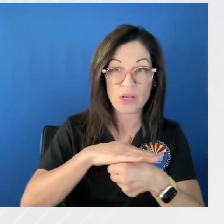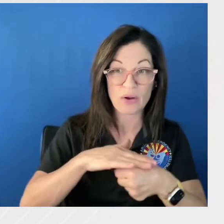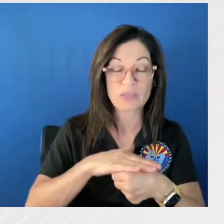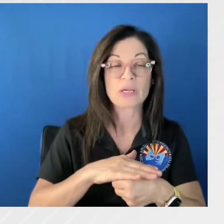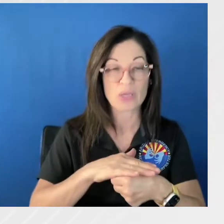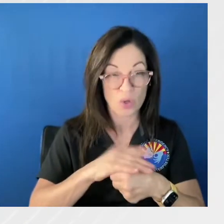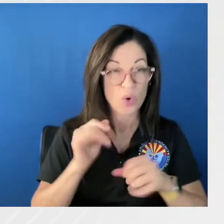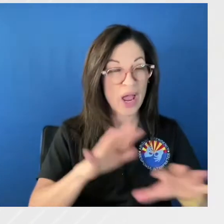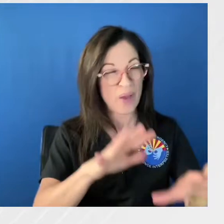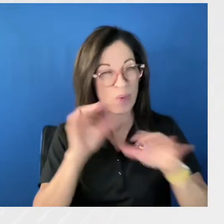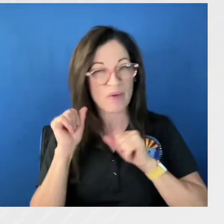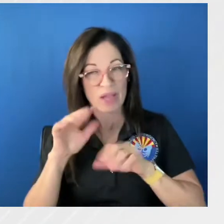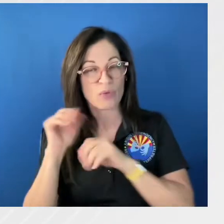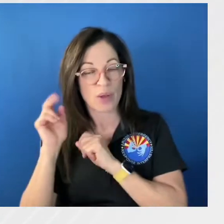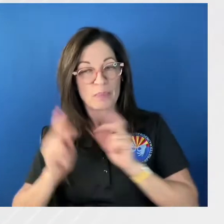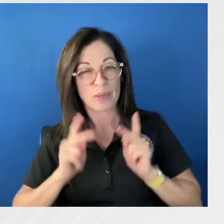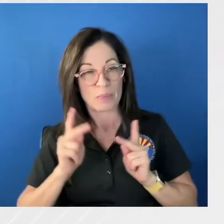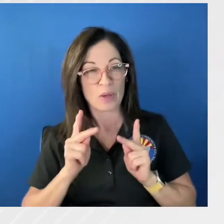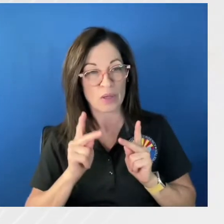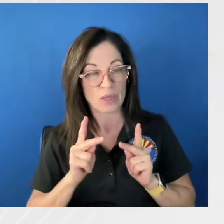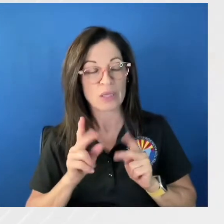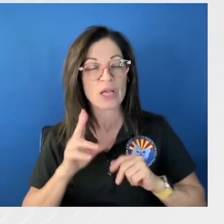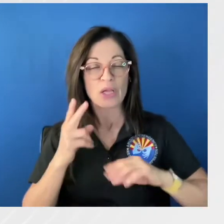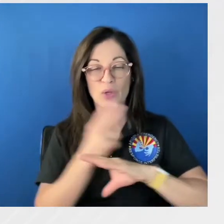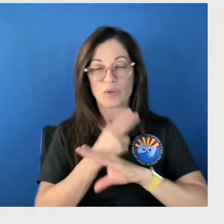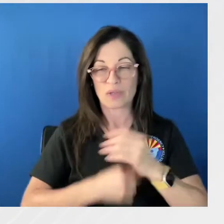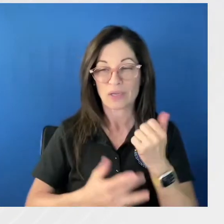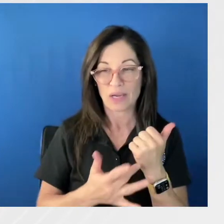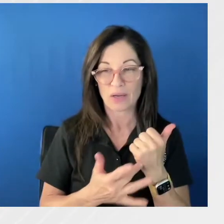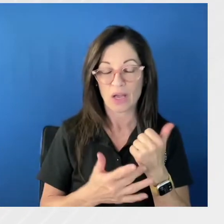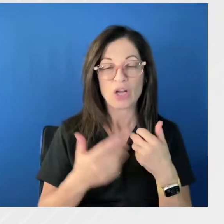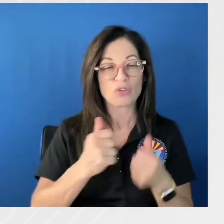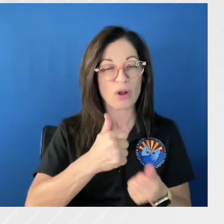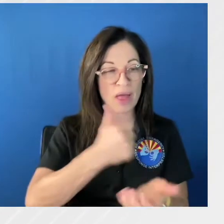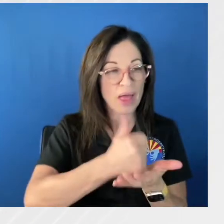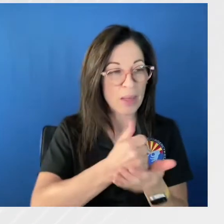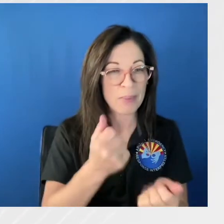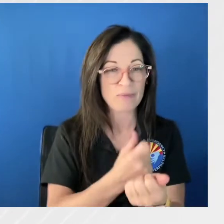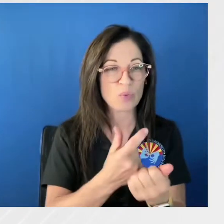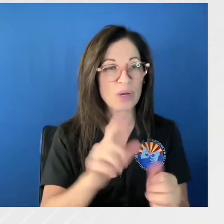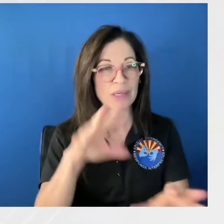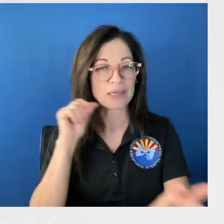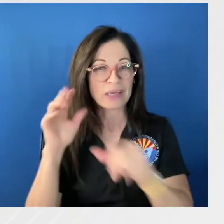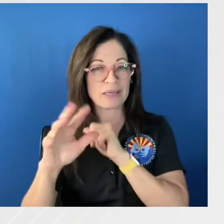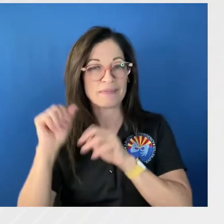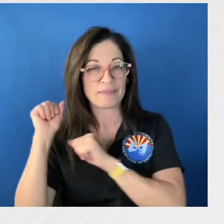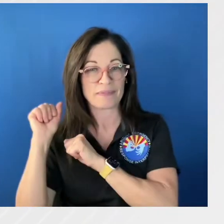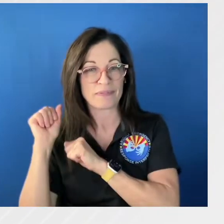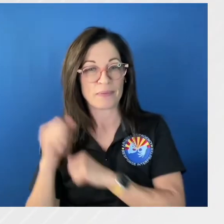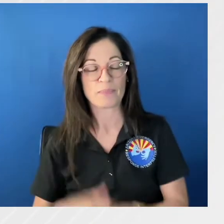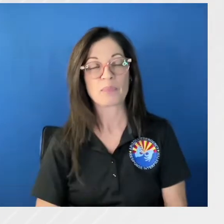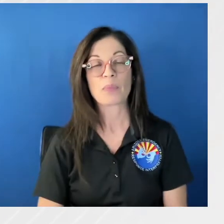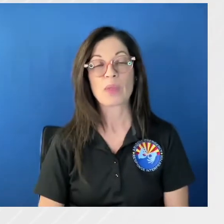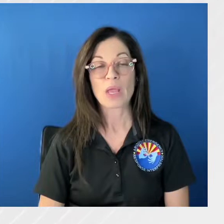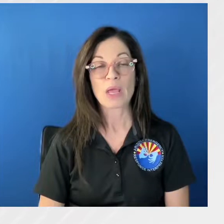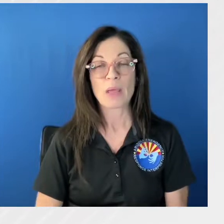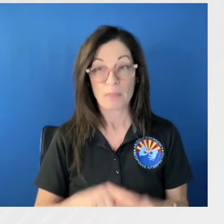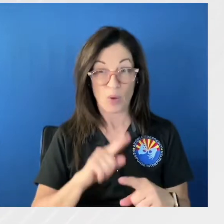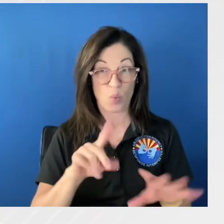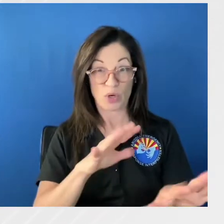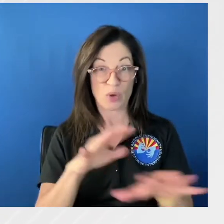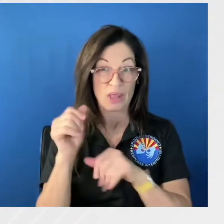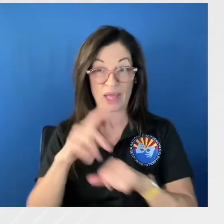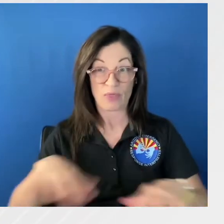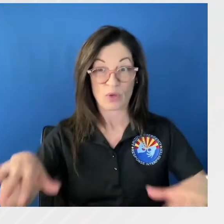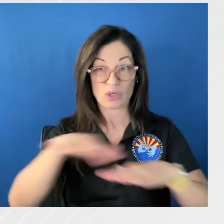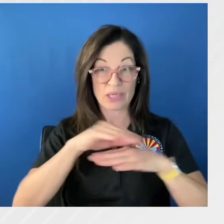go through, just like I said, with that piece of technology, try to get everybody evacuated that we could. But when you evacuate those areas, we're all worried about